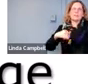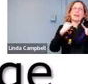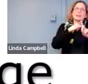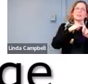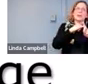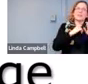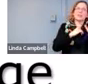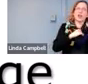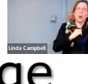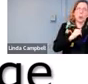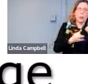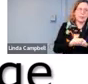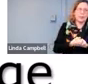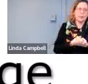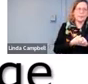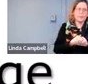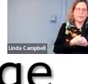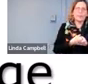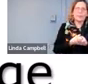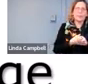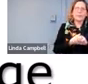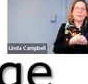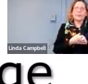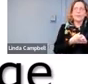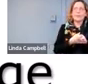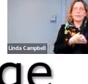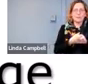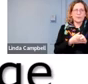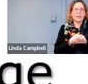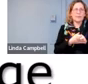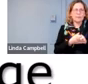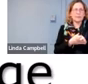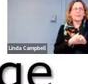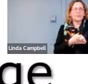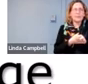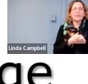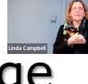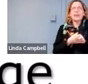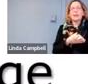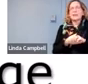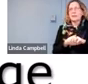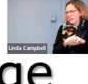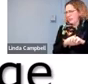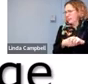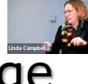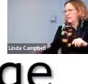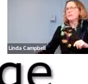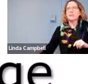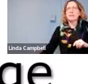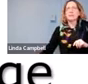full food web as well as the cargo that we're getting to our imports.